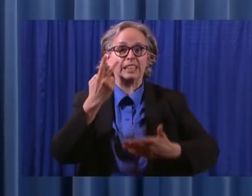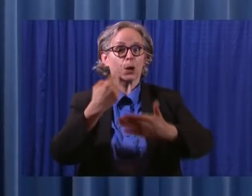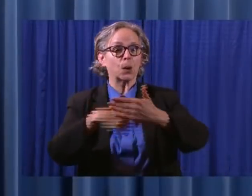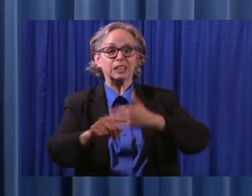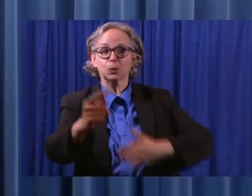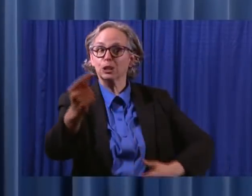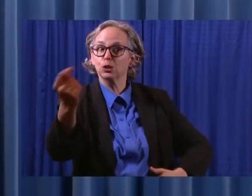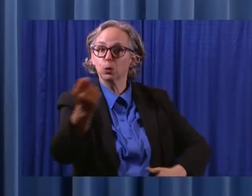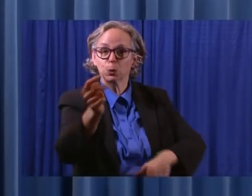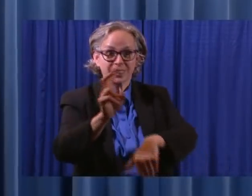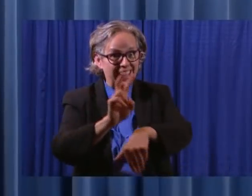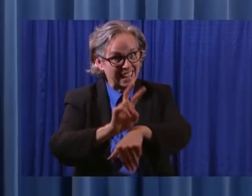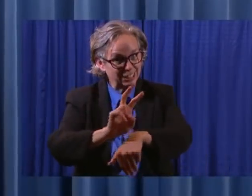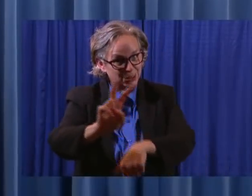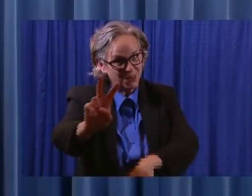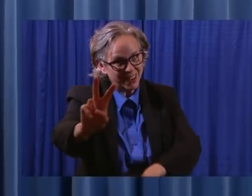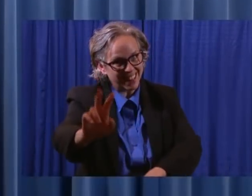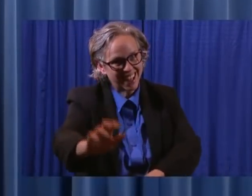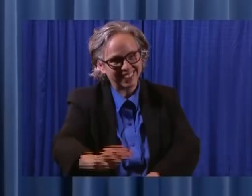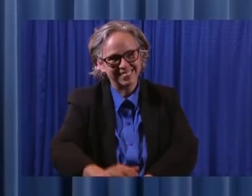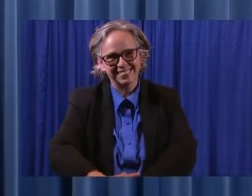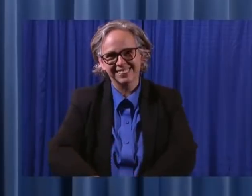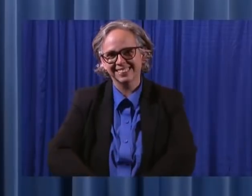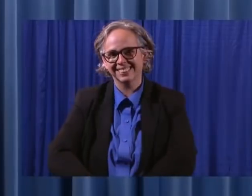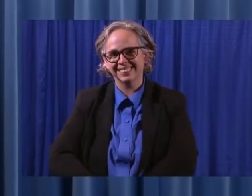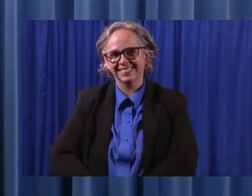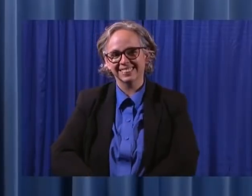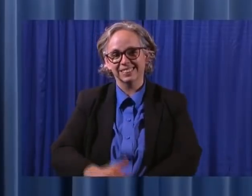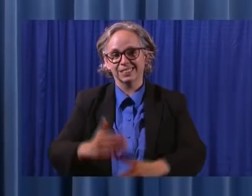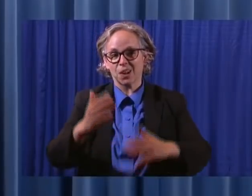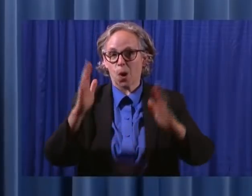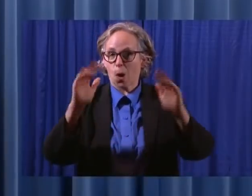have some breaking news or other things before Tuesday. So we hope to see you Tuesday. Thank you.